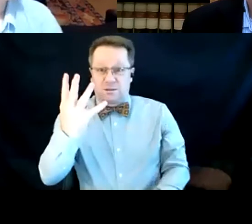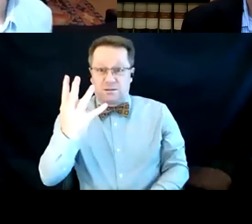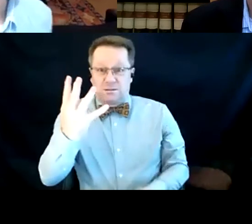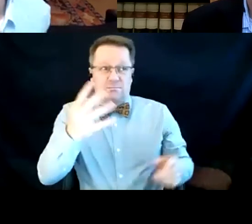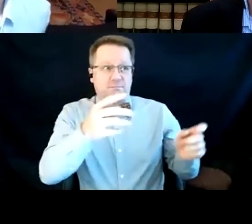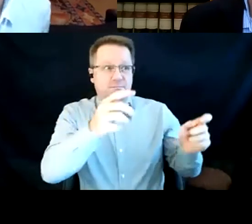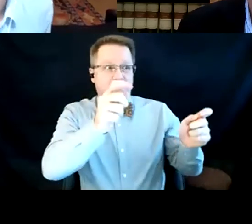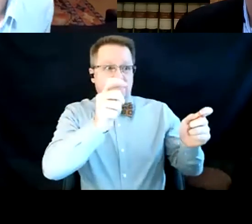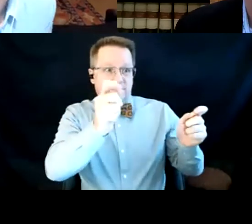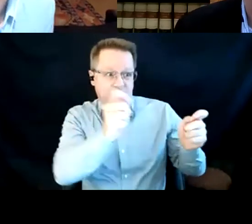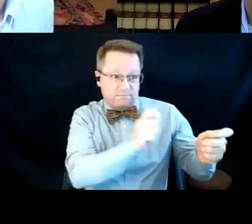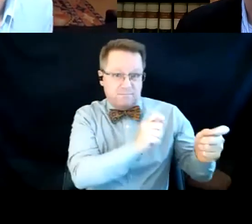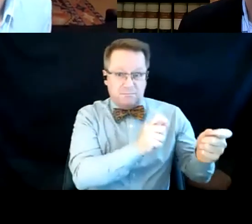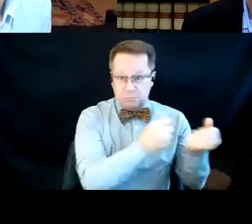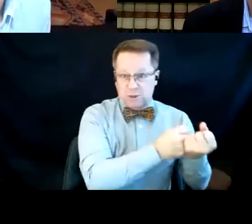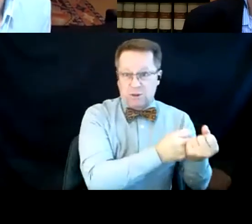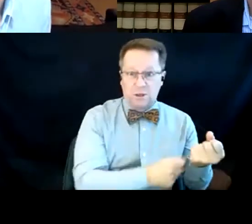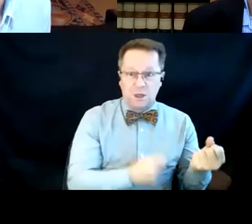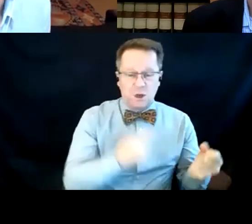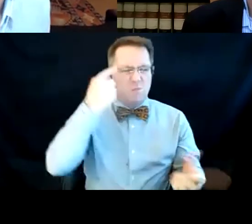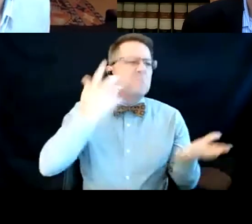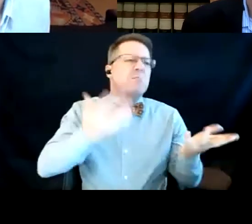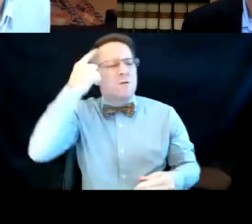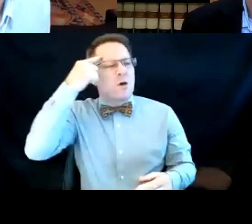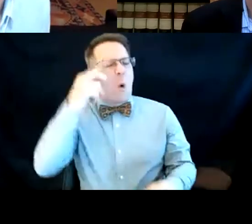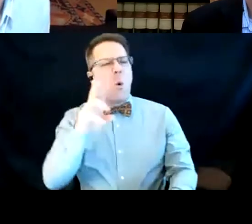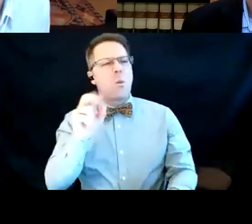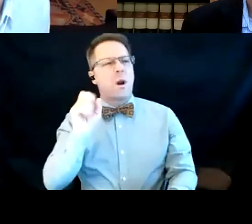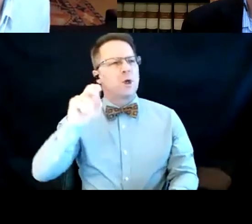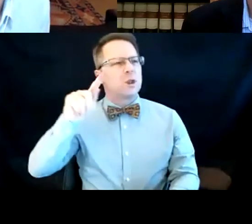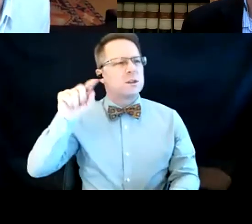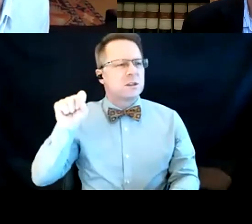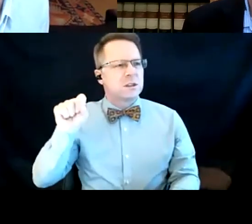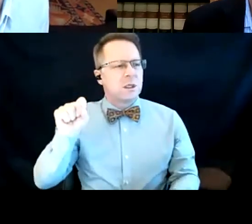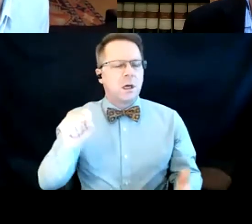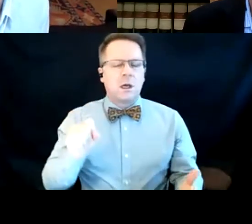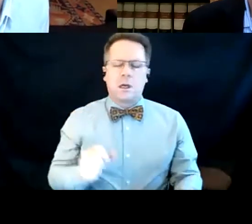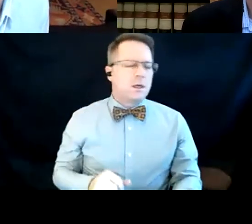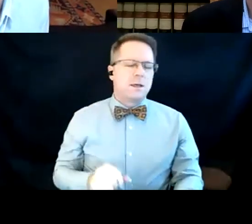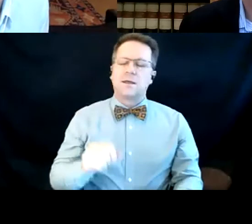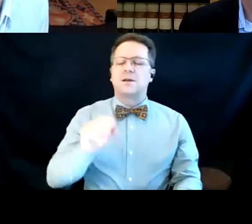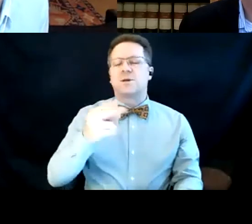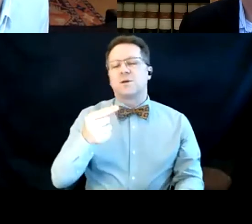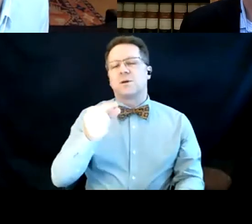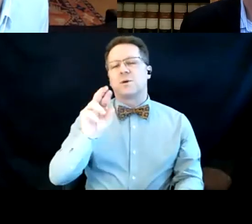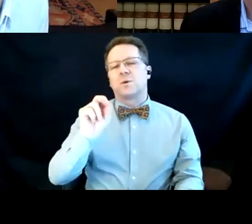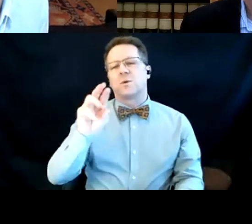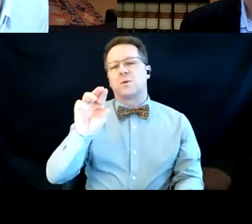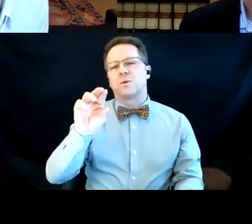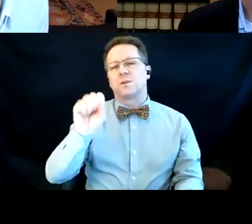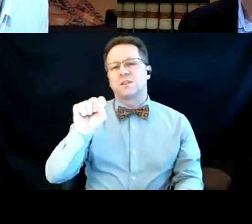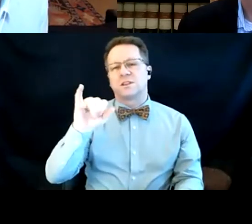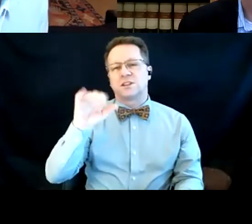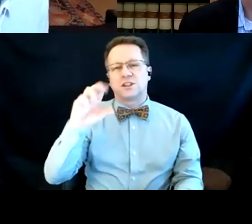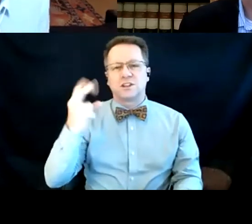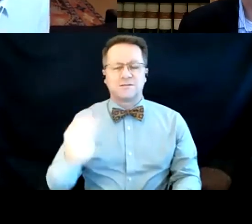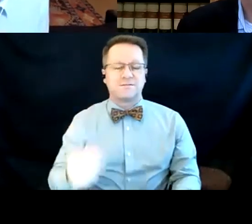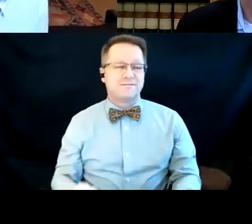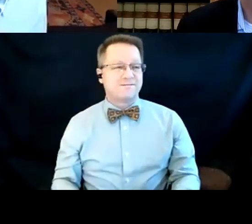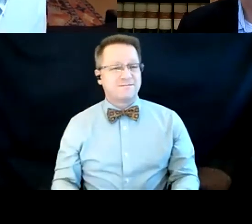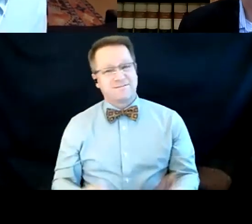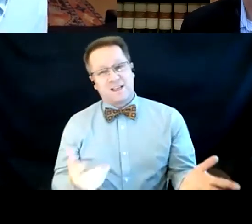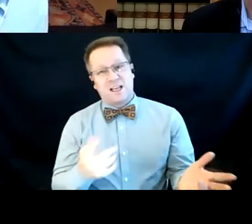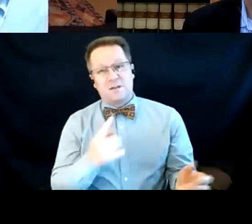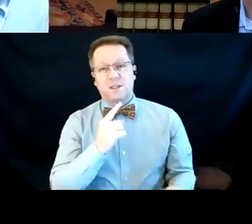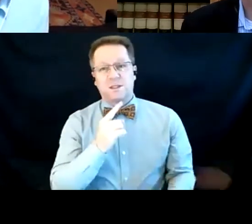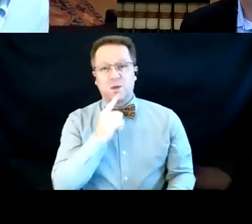thinking is Roberts because he's getting all the credit these days, but no, it was Justice Gorsuch. So I just think it's too early to tell. I'm not holding out